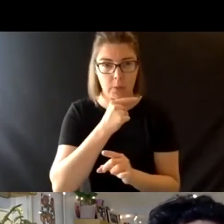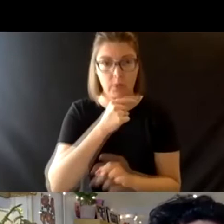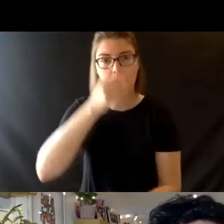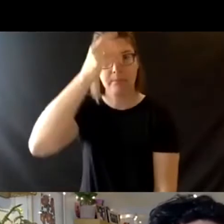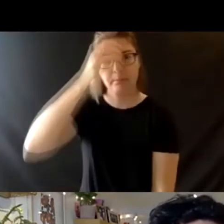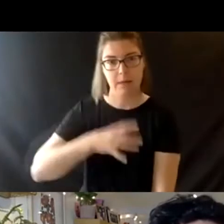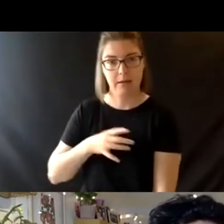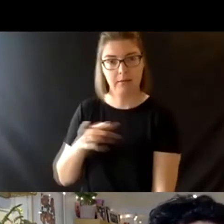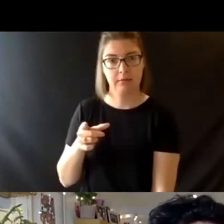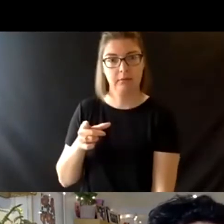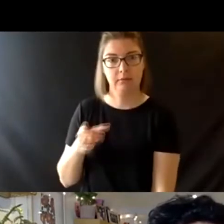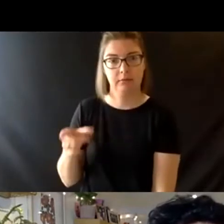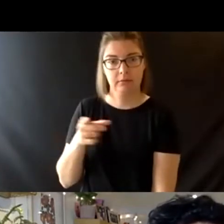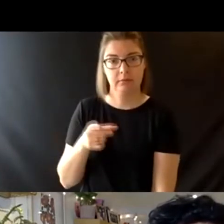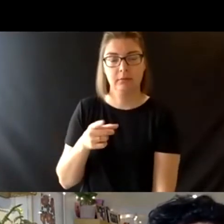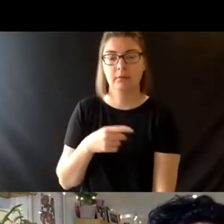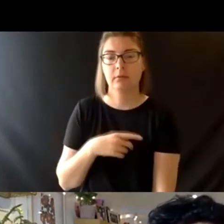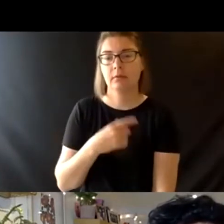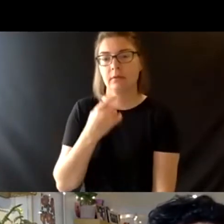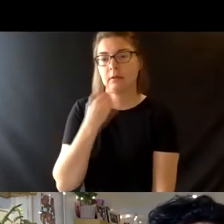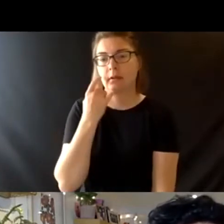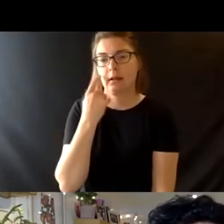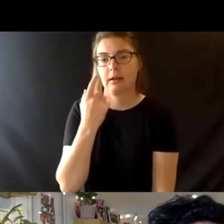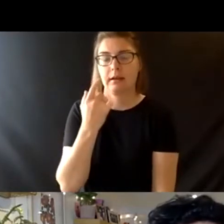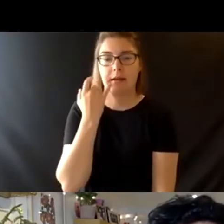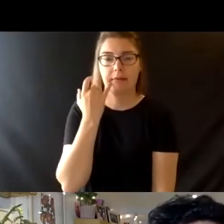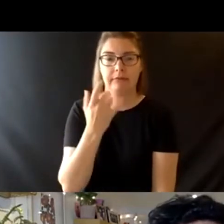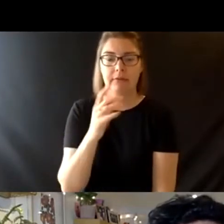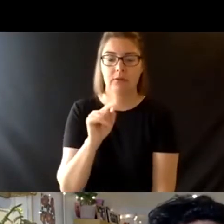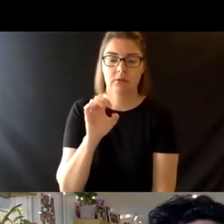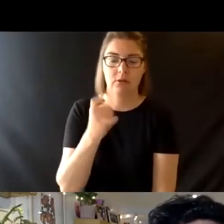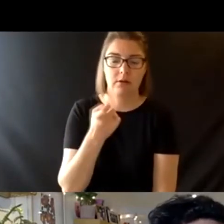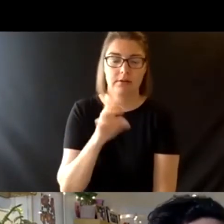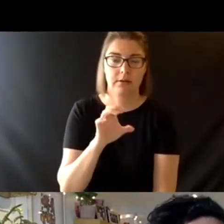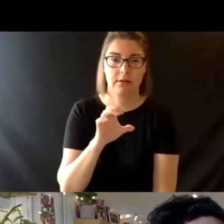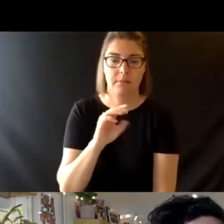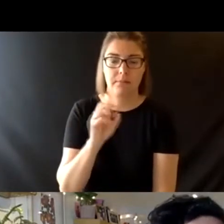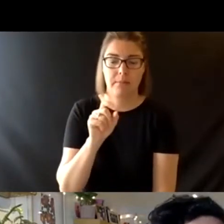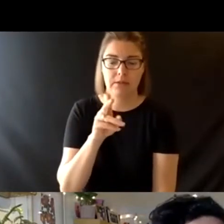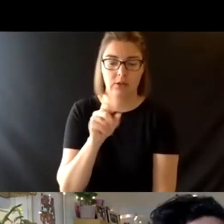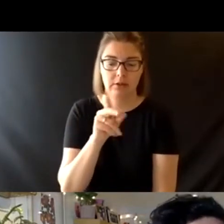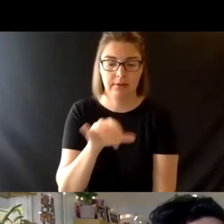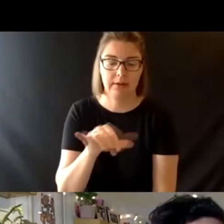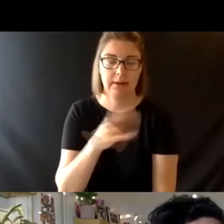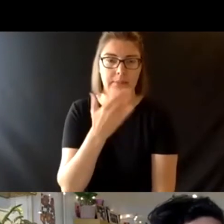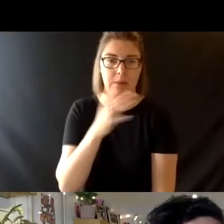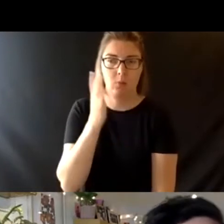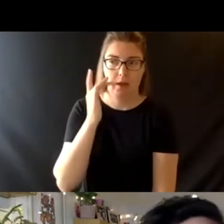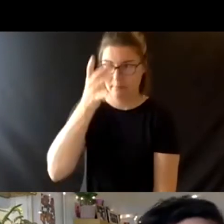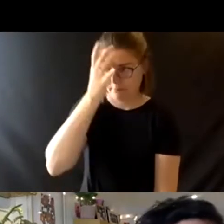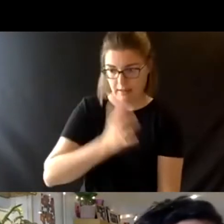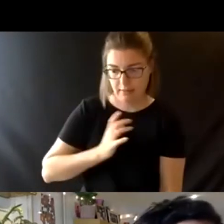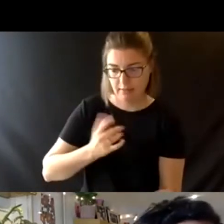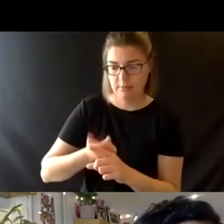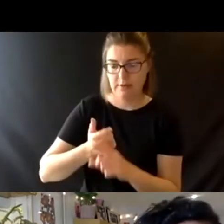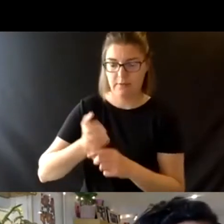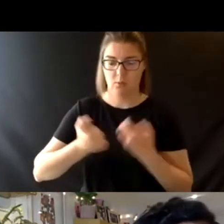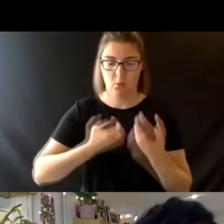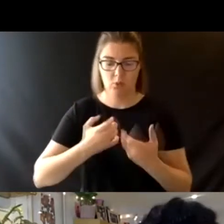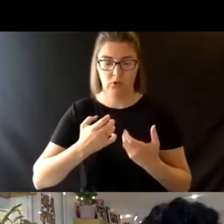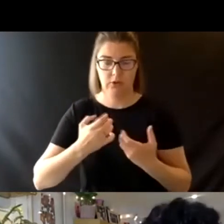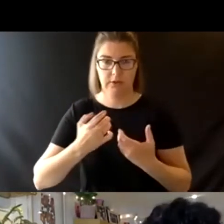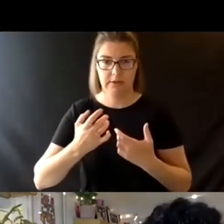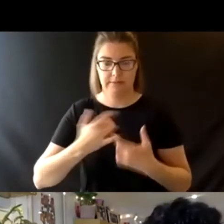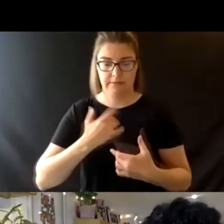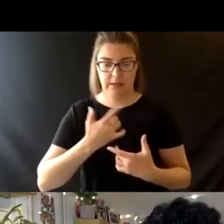idea that toxic masculinity is bad because men are not allowed to show emotion, they're not allowed to talk about their feelings. And so,